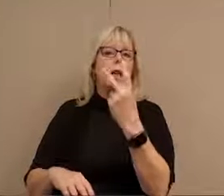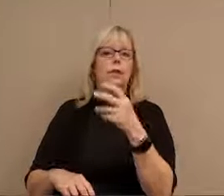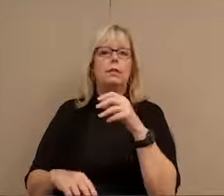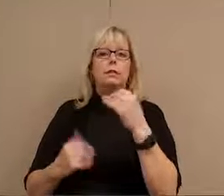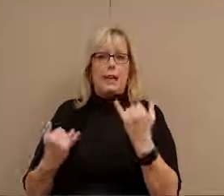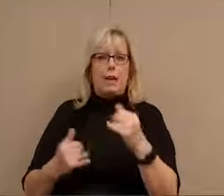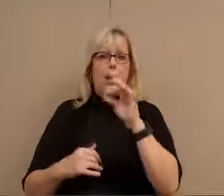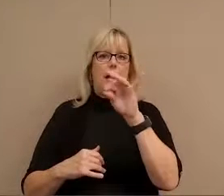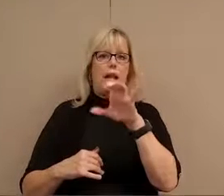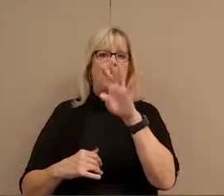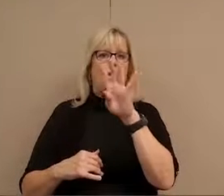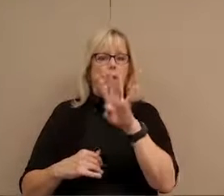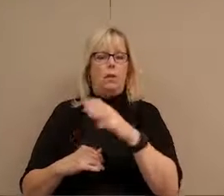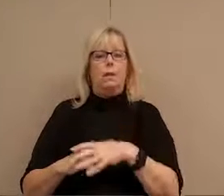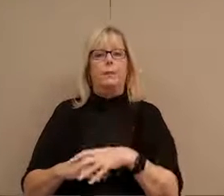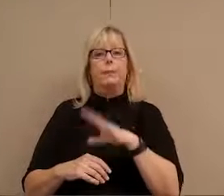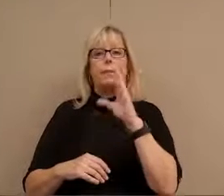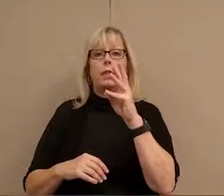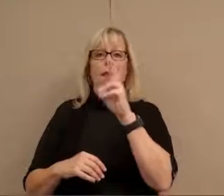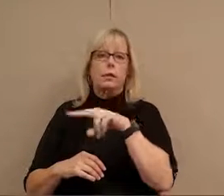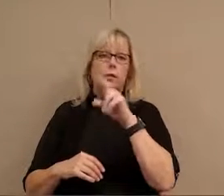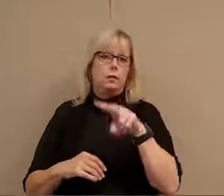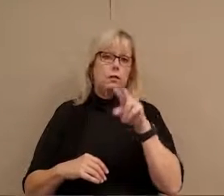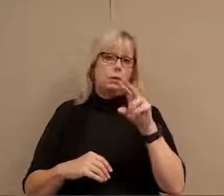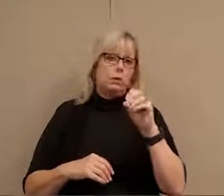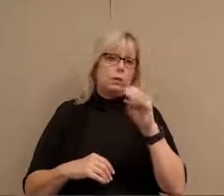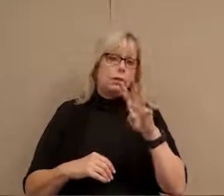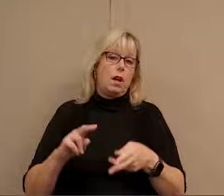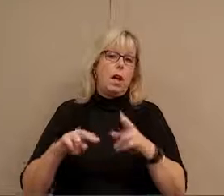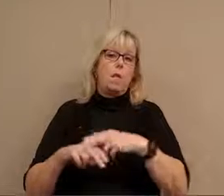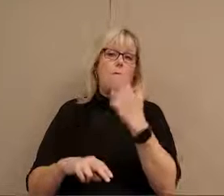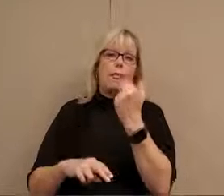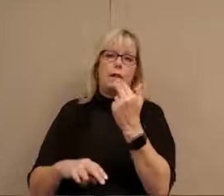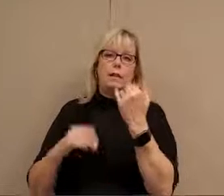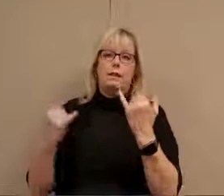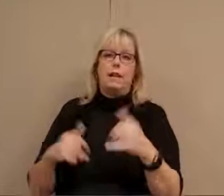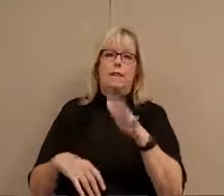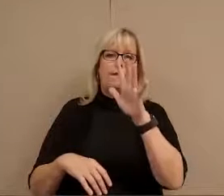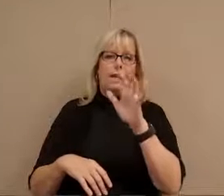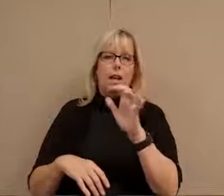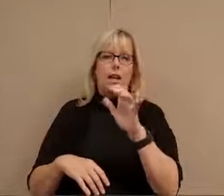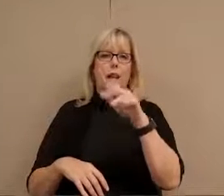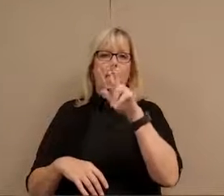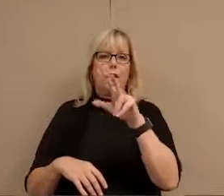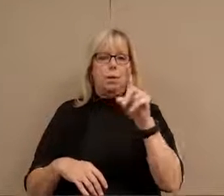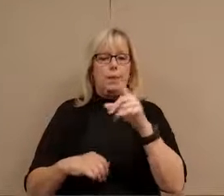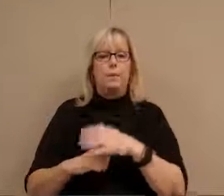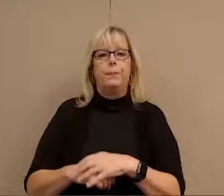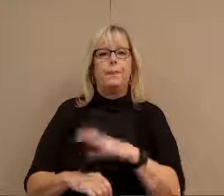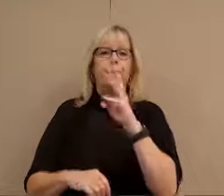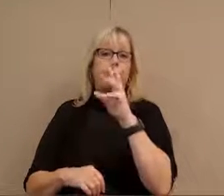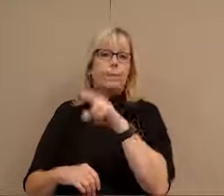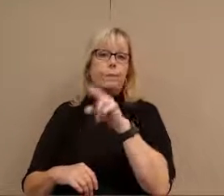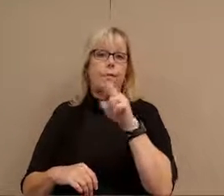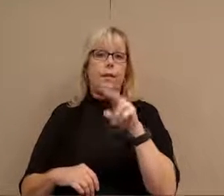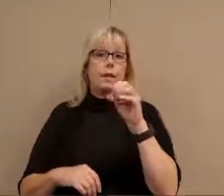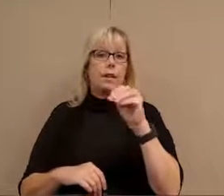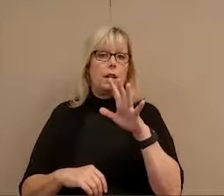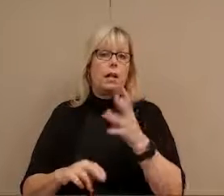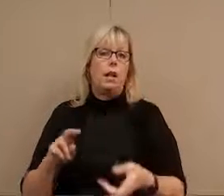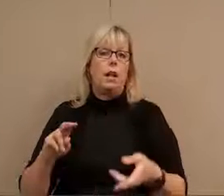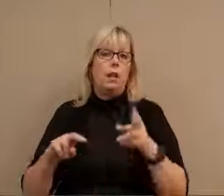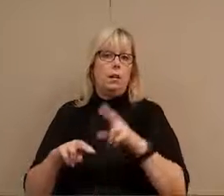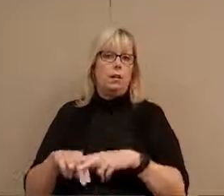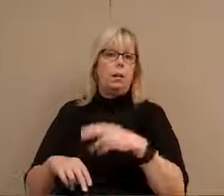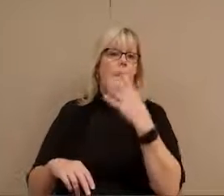to 804. 62204 up 13 to 531.